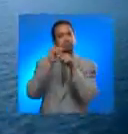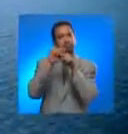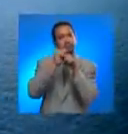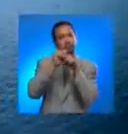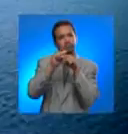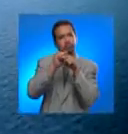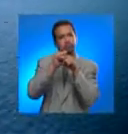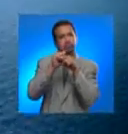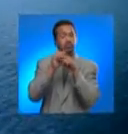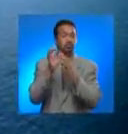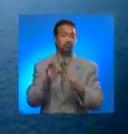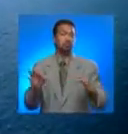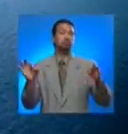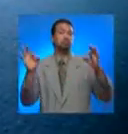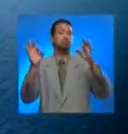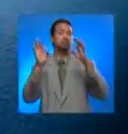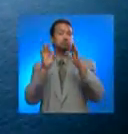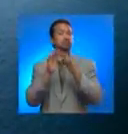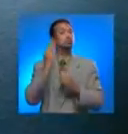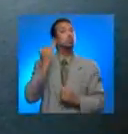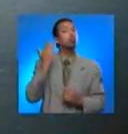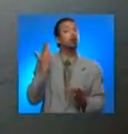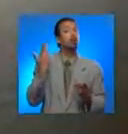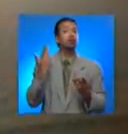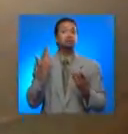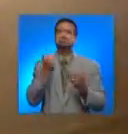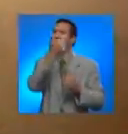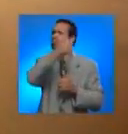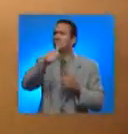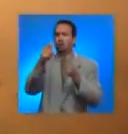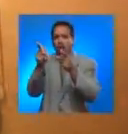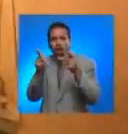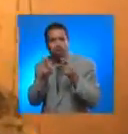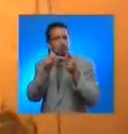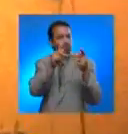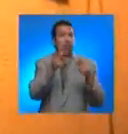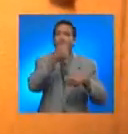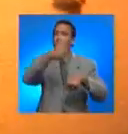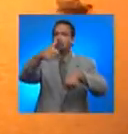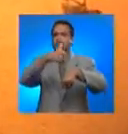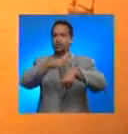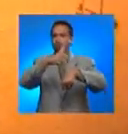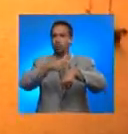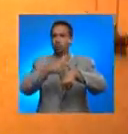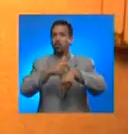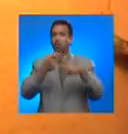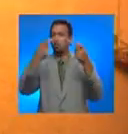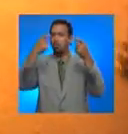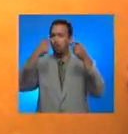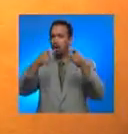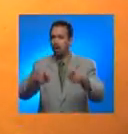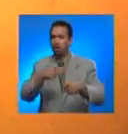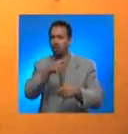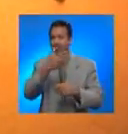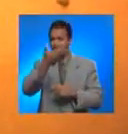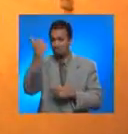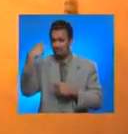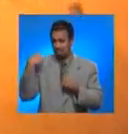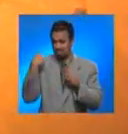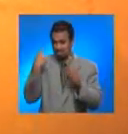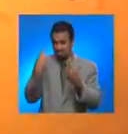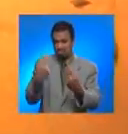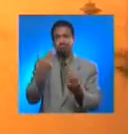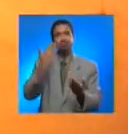are our most important tools. Because anywhere, at any time, the devastating power of a